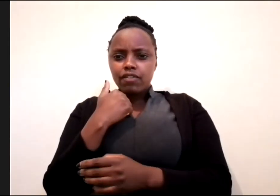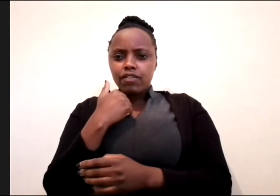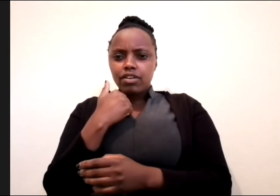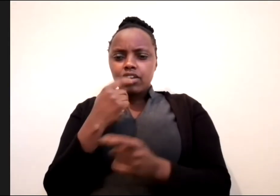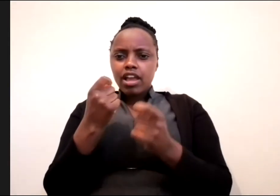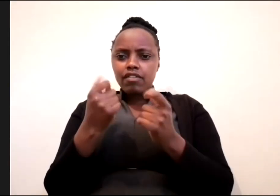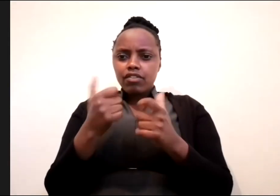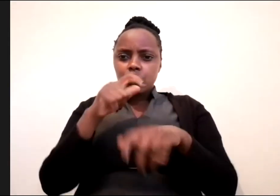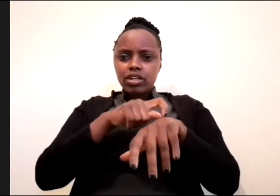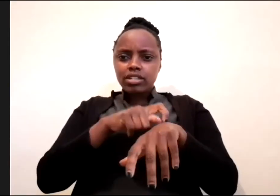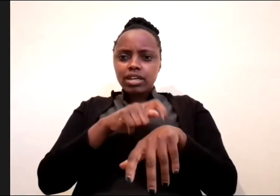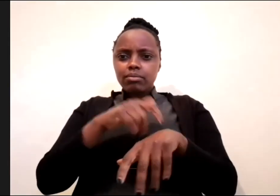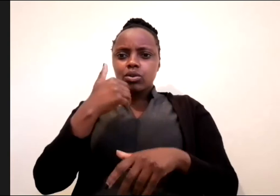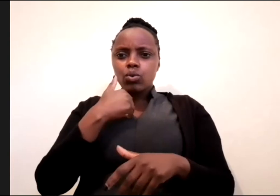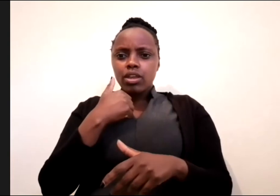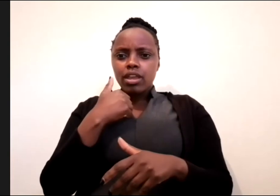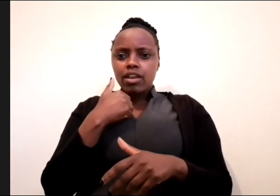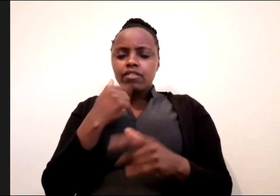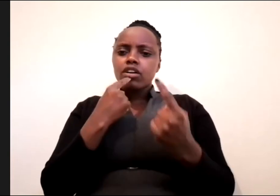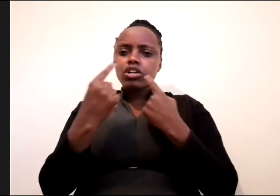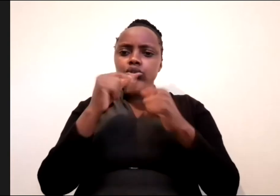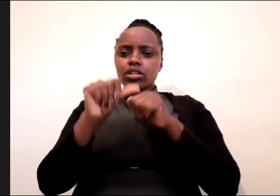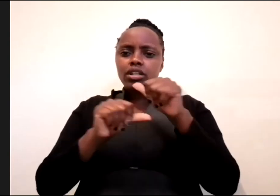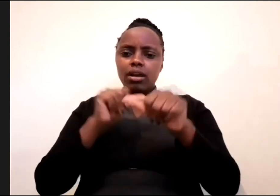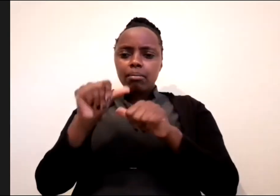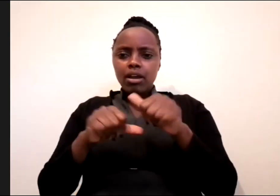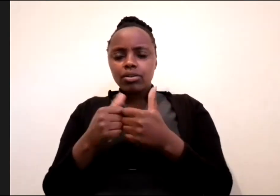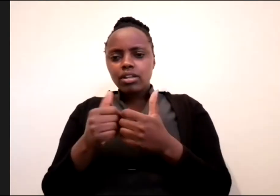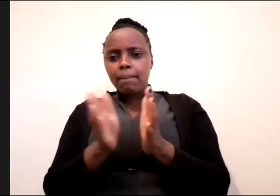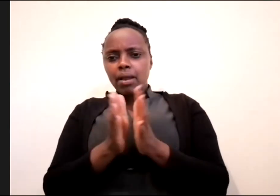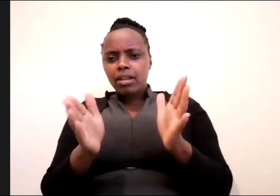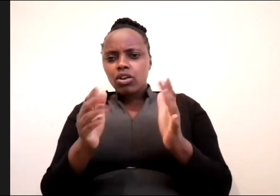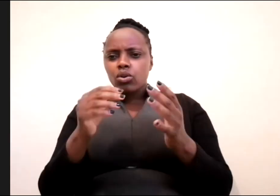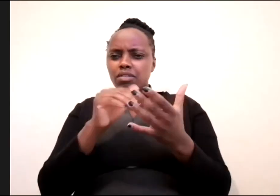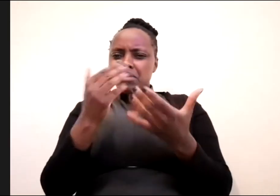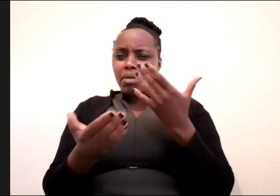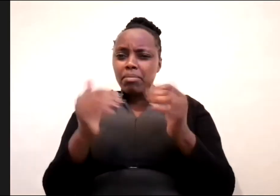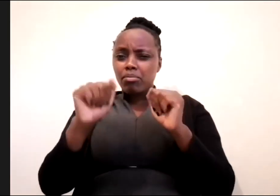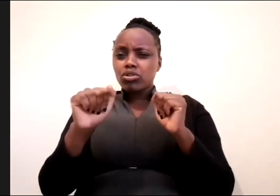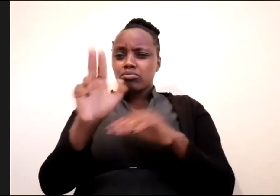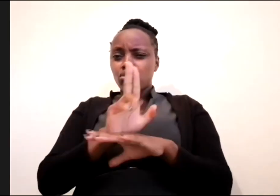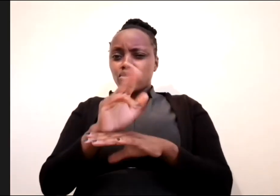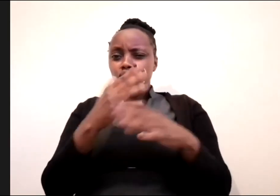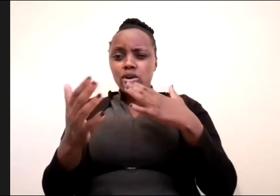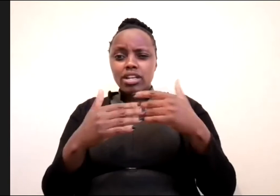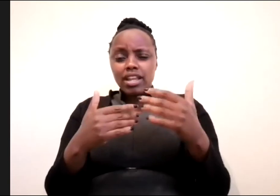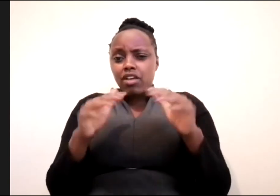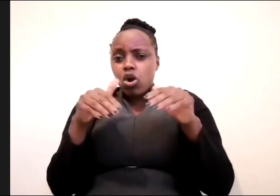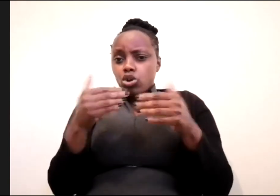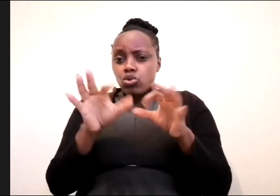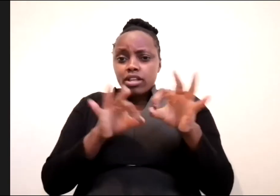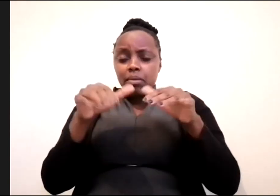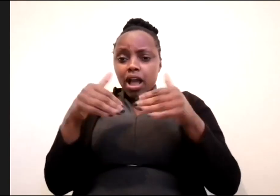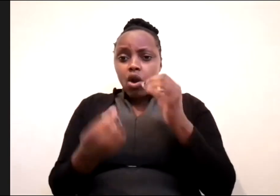we have talked about the public consultations, but perhaps you could expand a little bit more on how producers